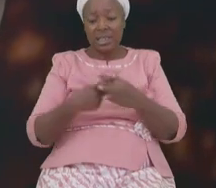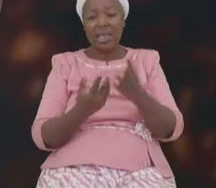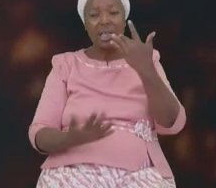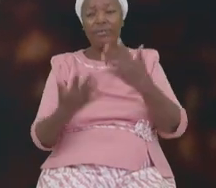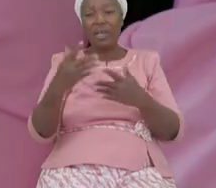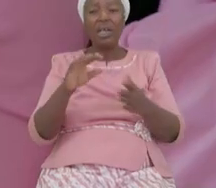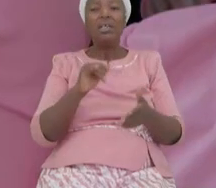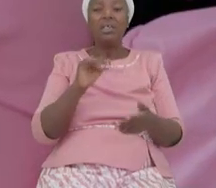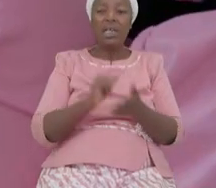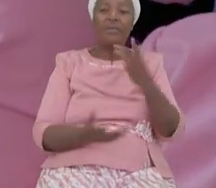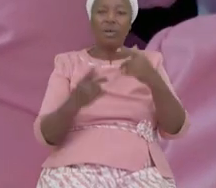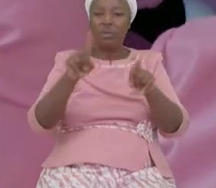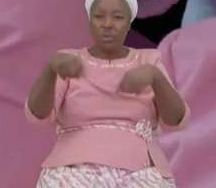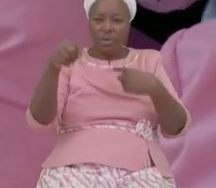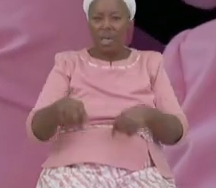go down.